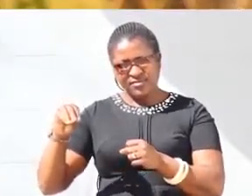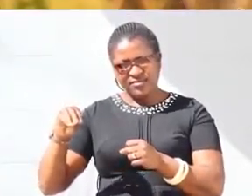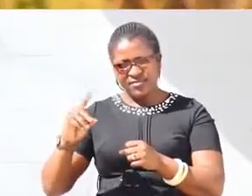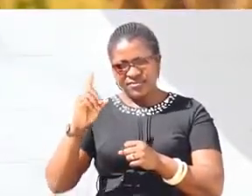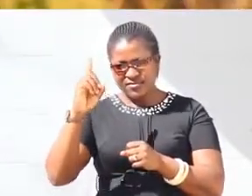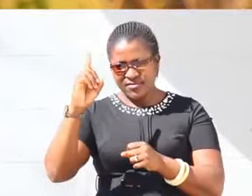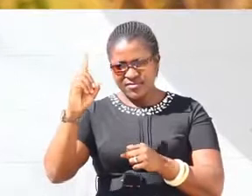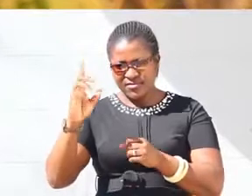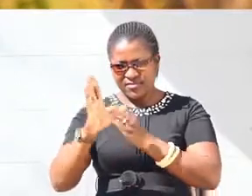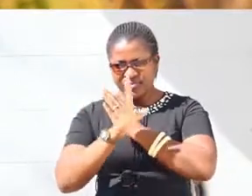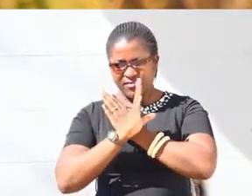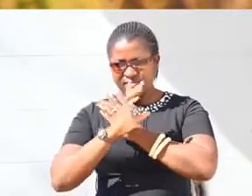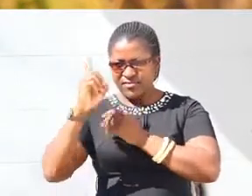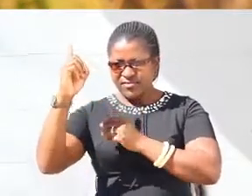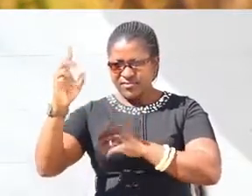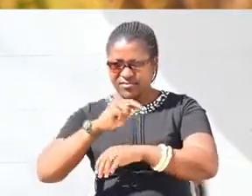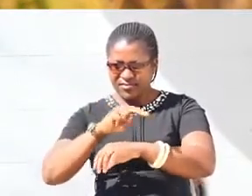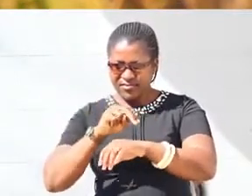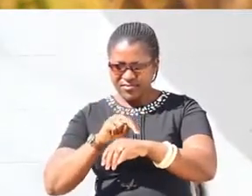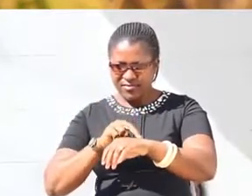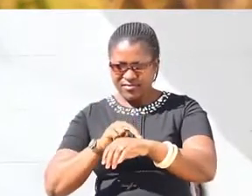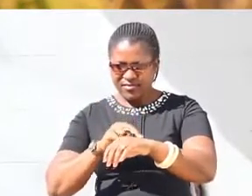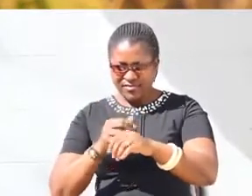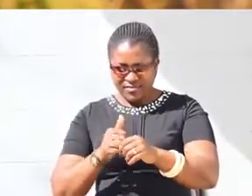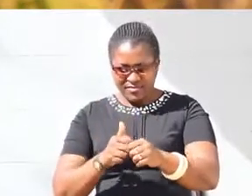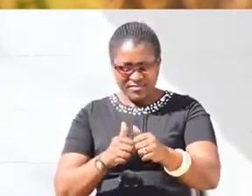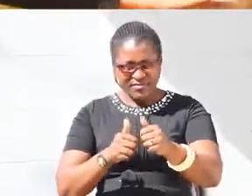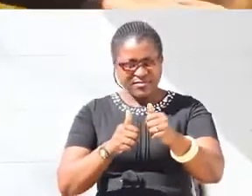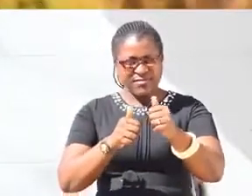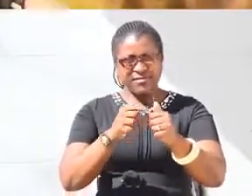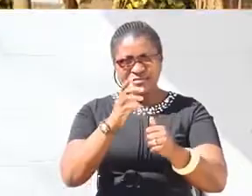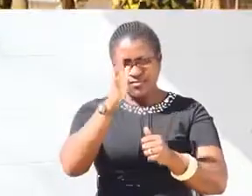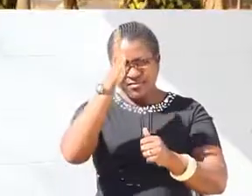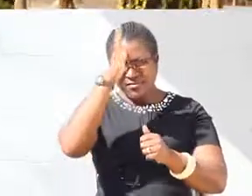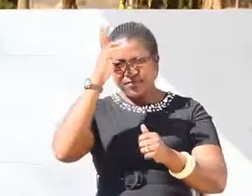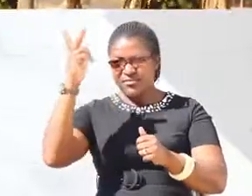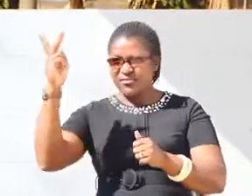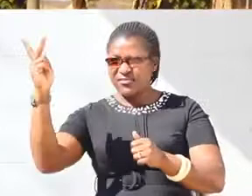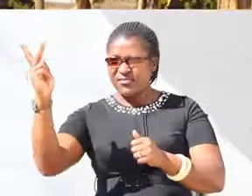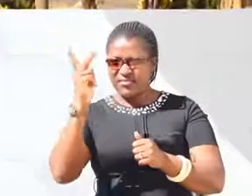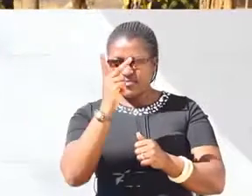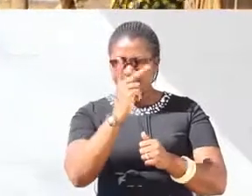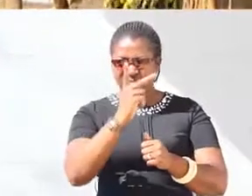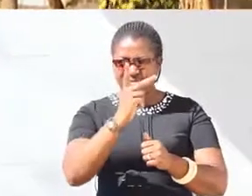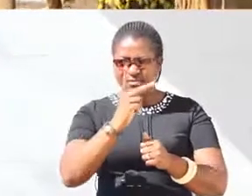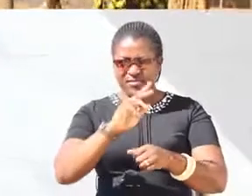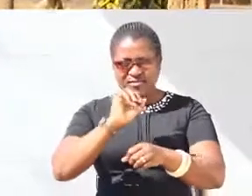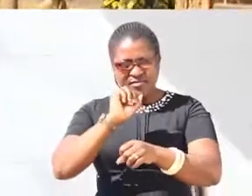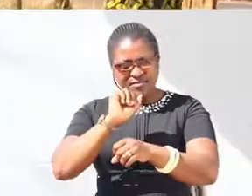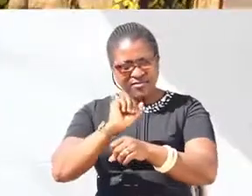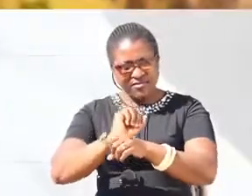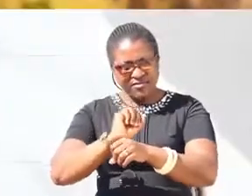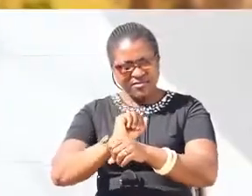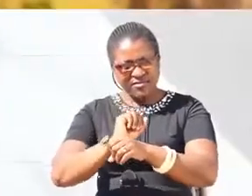One Zambia, one nation, usheme kika una. Congo te, wamana